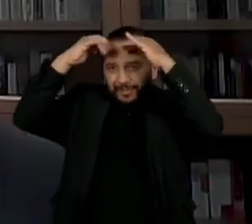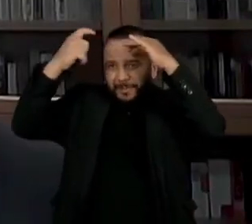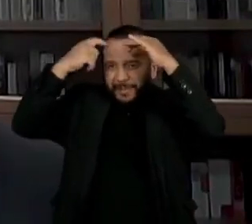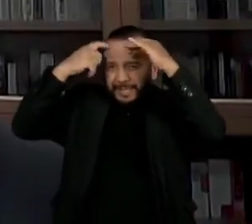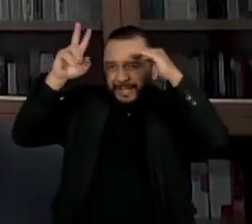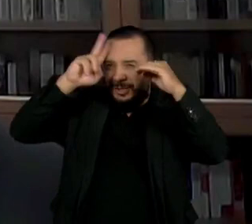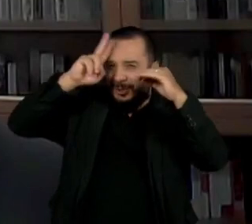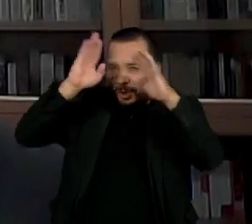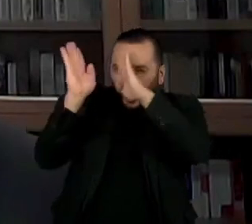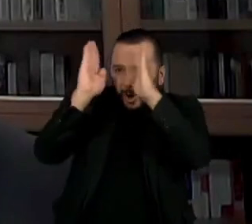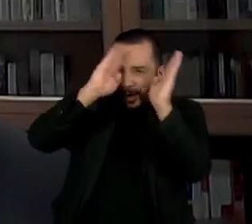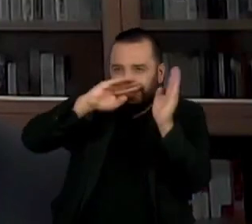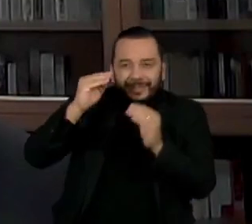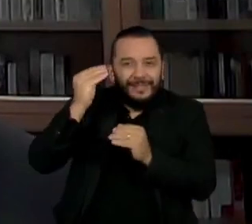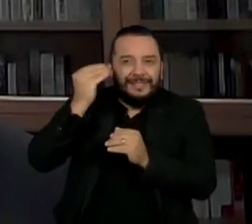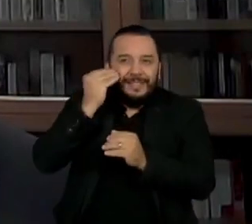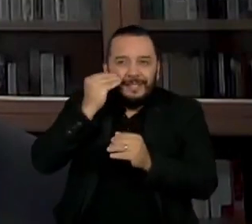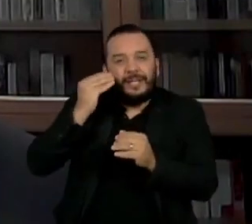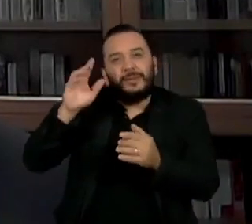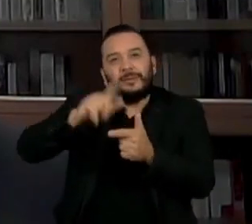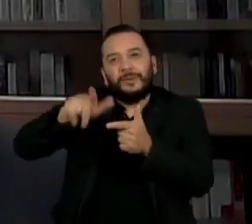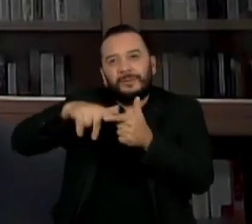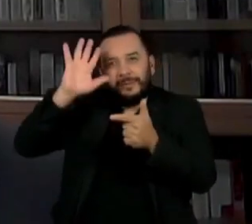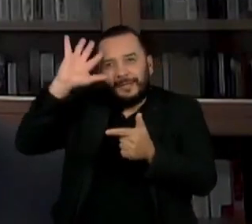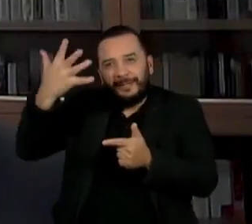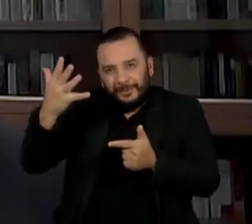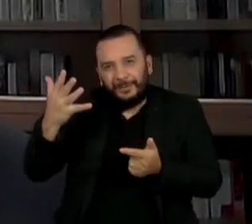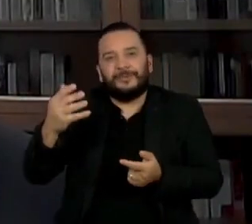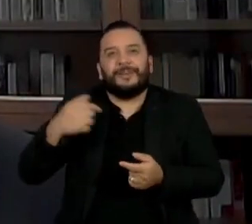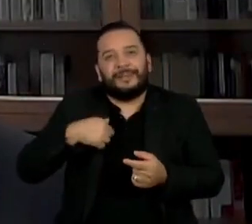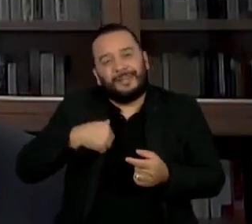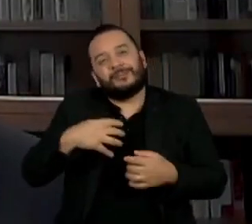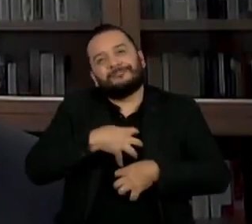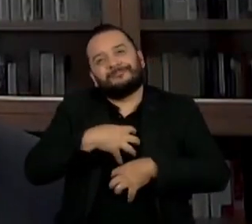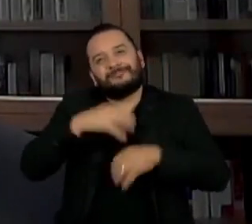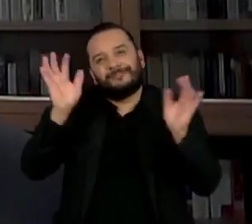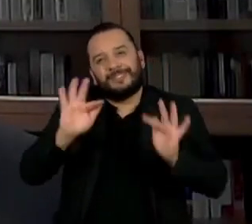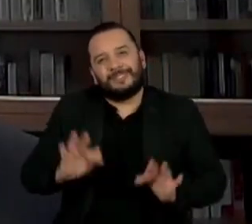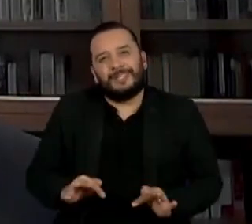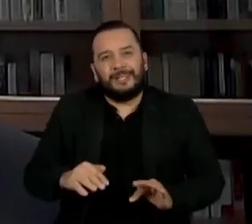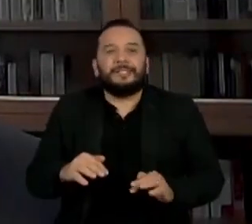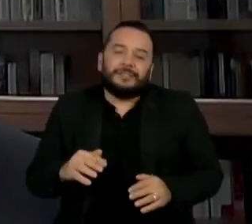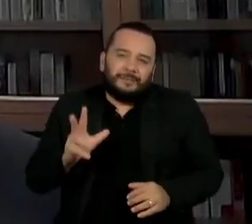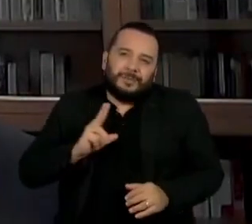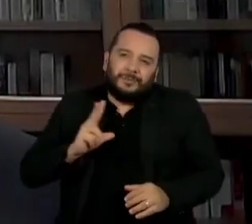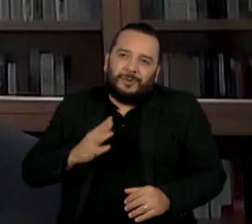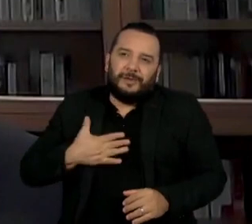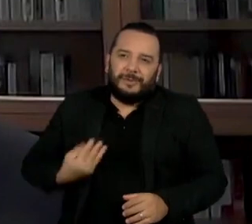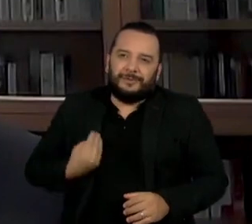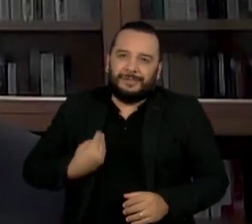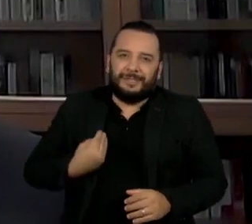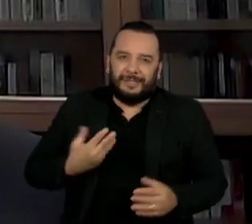tentando resolver problemas sobre isso. Estão um tempo muito feliz para ser. Então, isso é o pessoal.